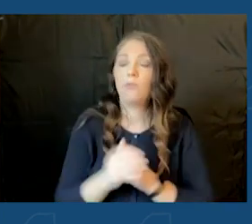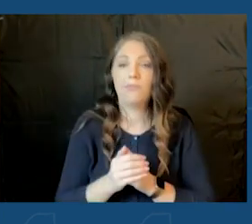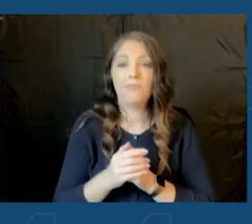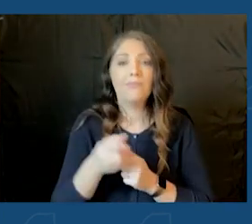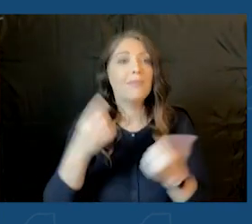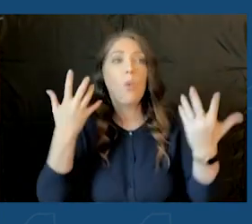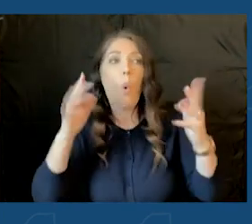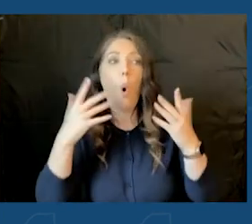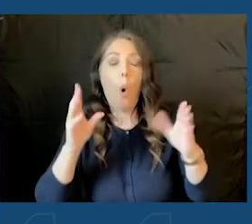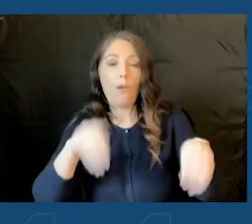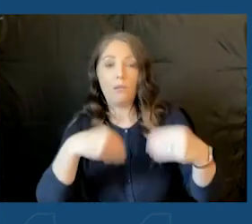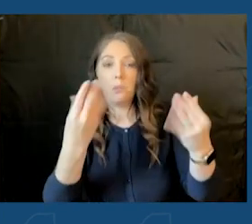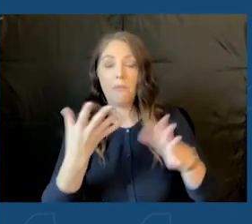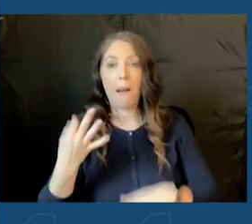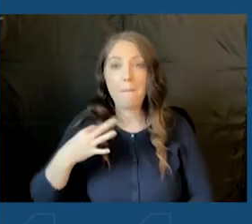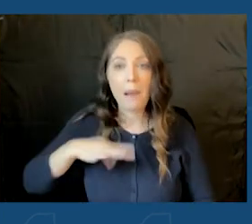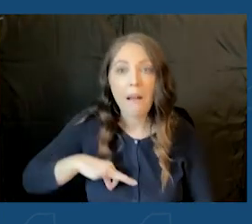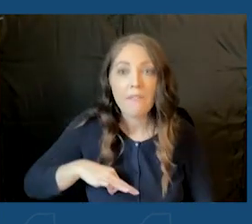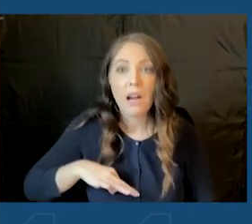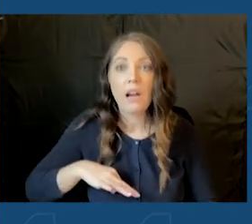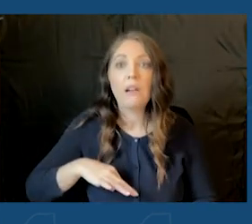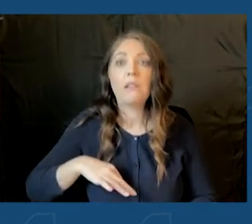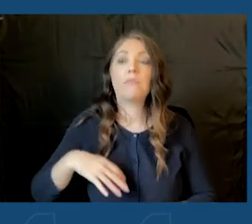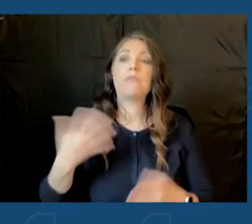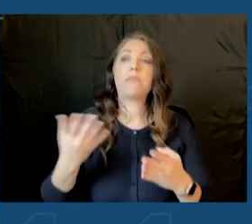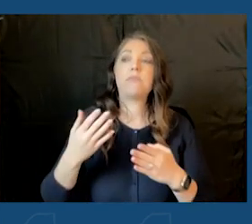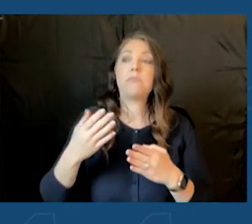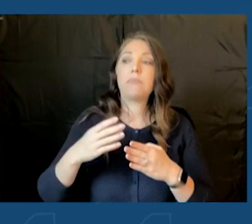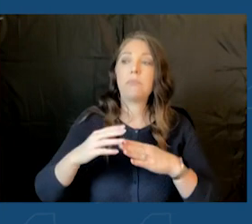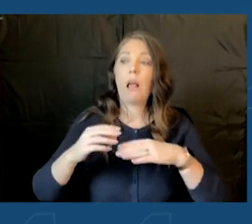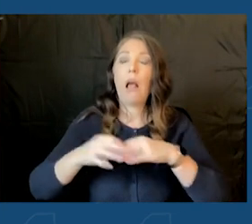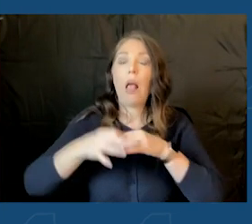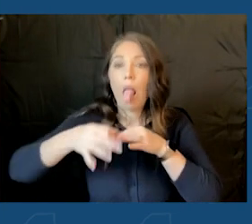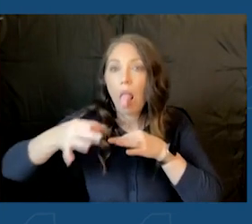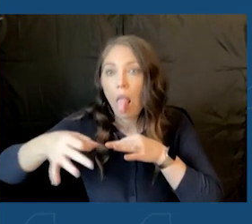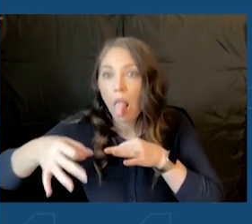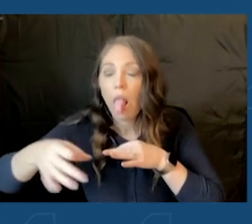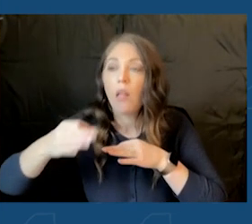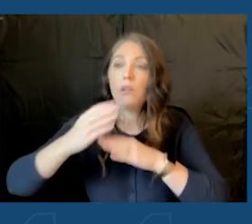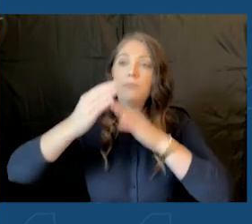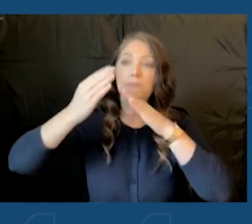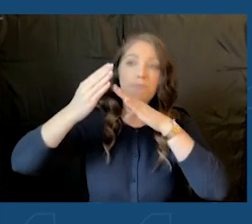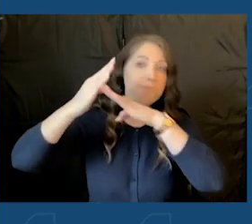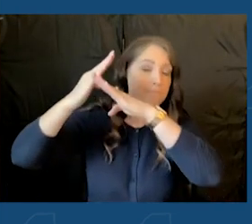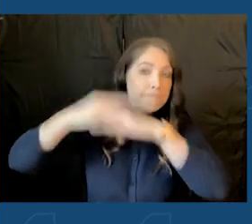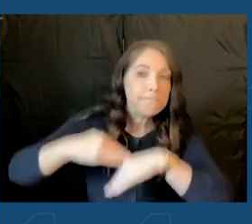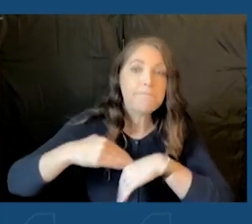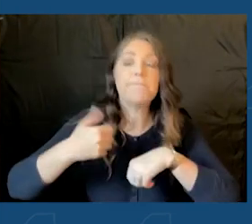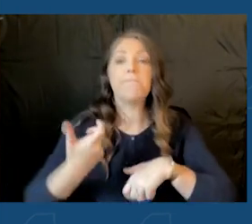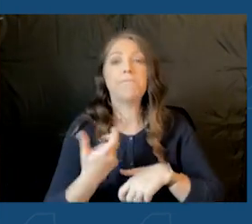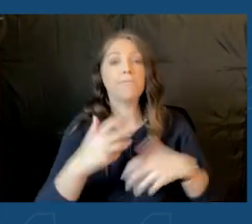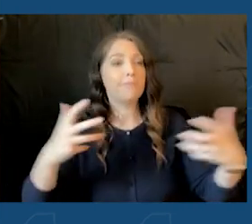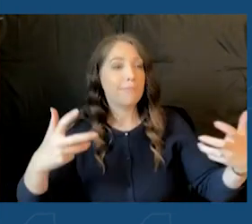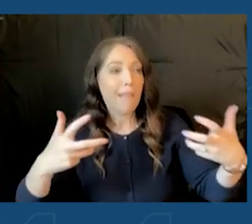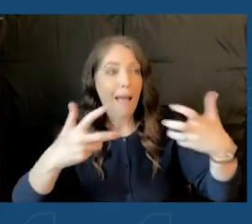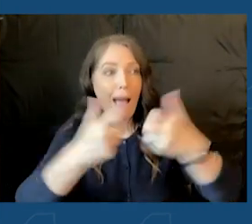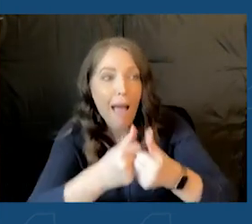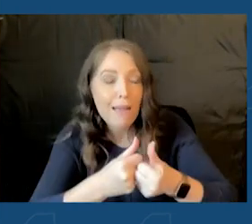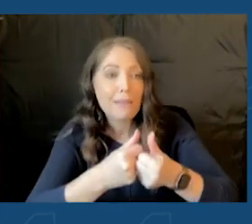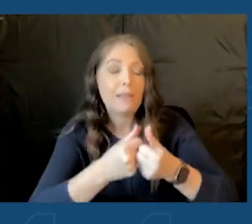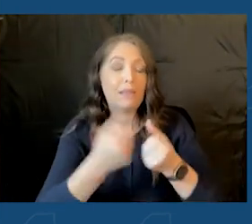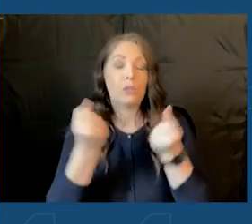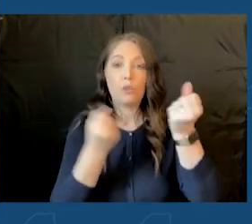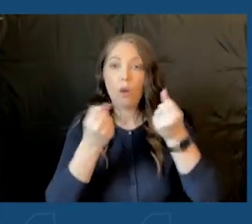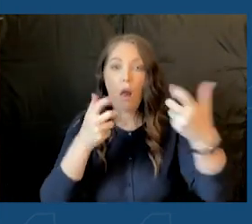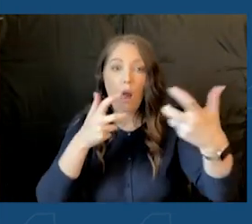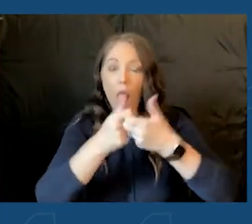benefits, reducing events that cause major delays like bridge strikes or trespassers or accidents caused by cars on the tracks.